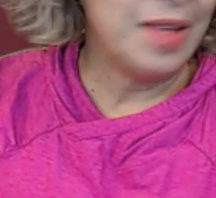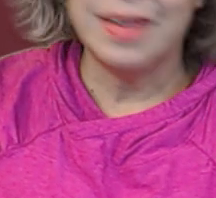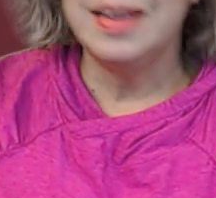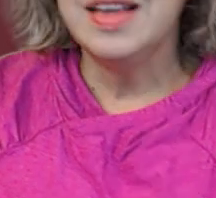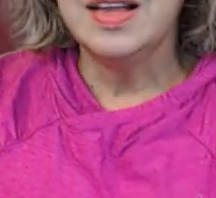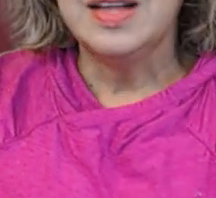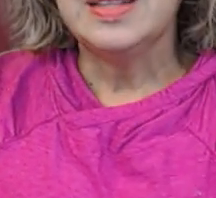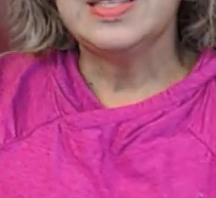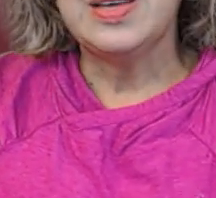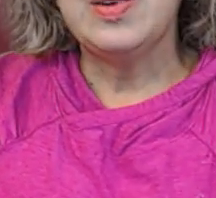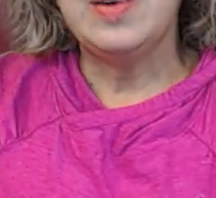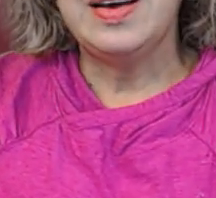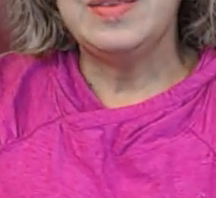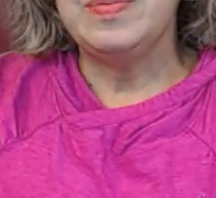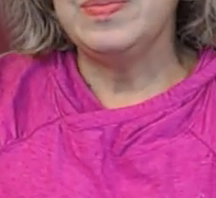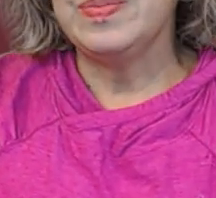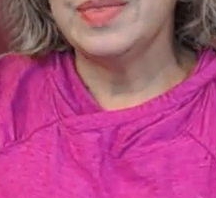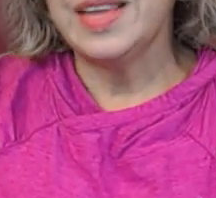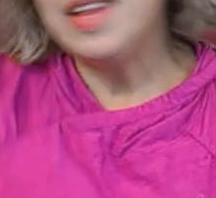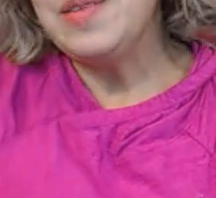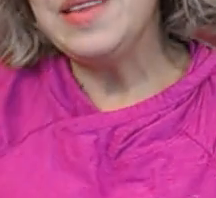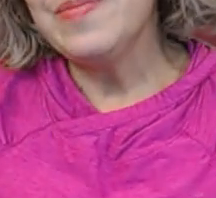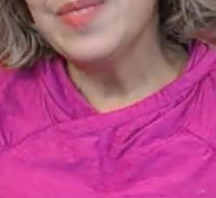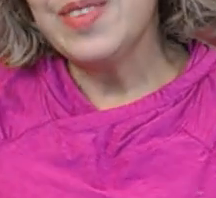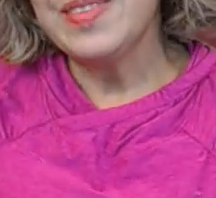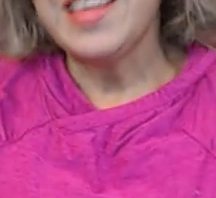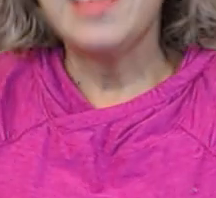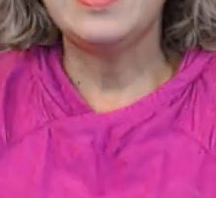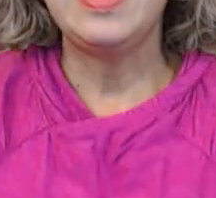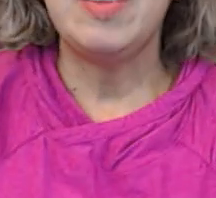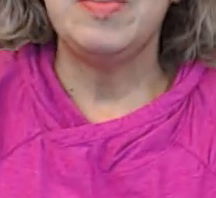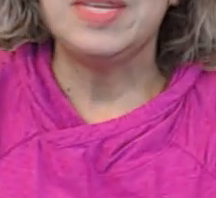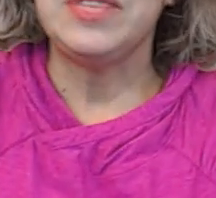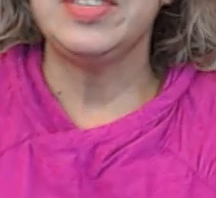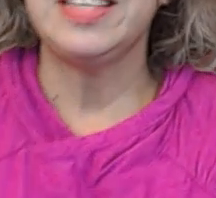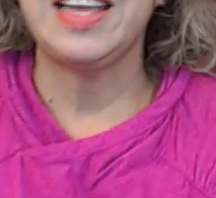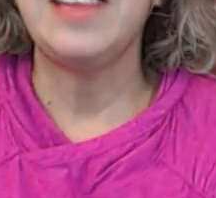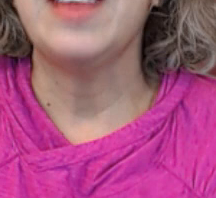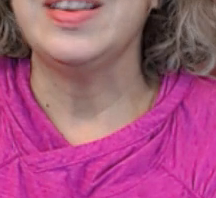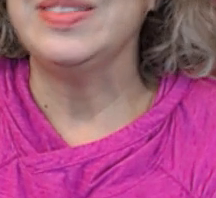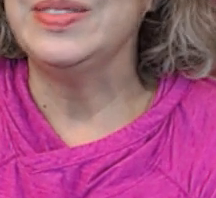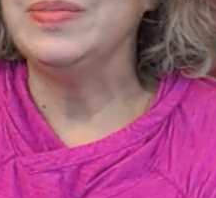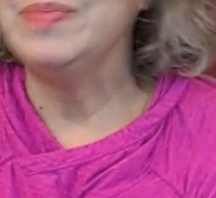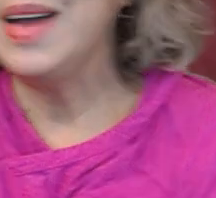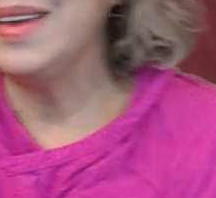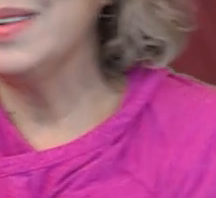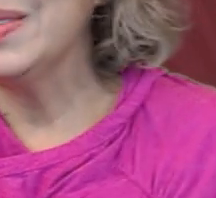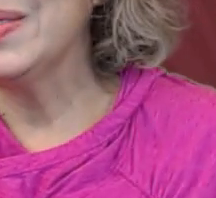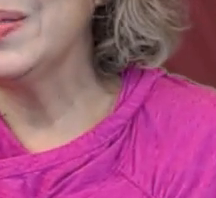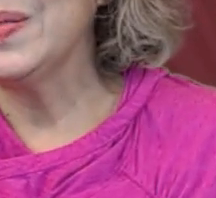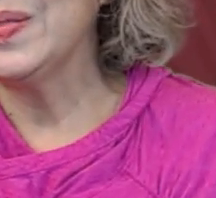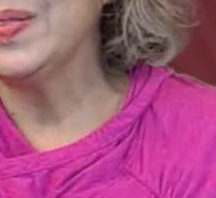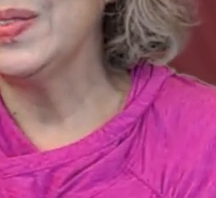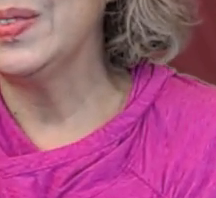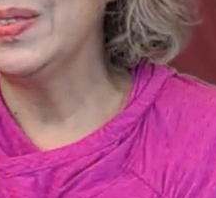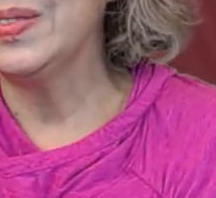and do that. So, anyway, thank you very much for sticking around. Bye.